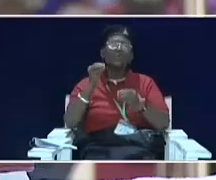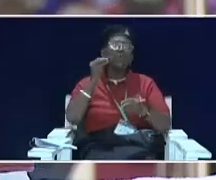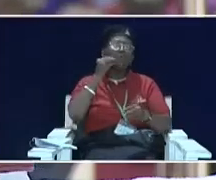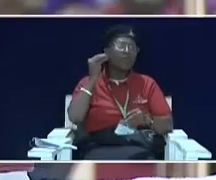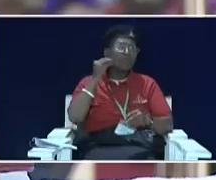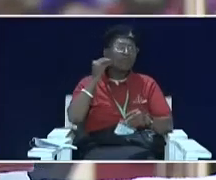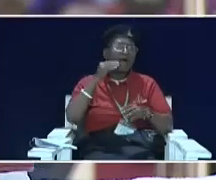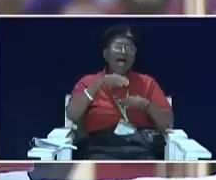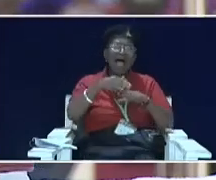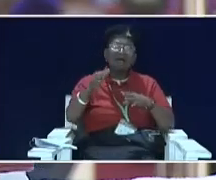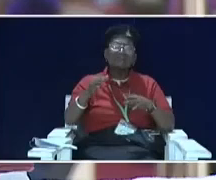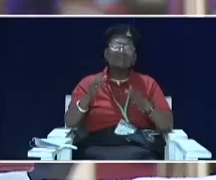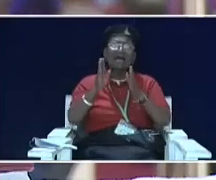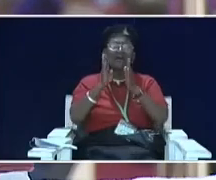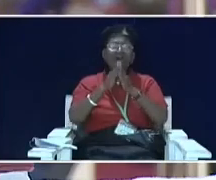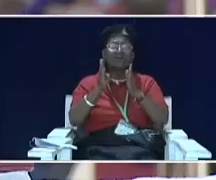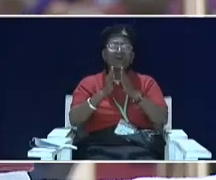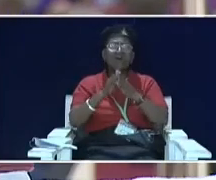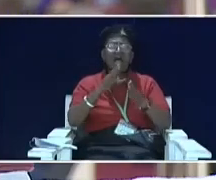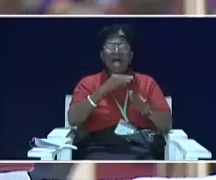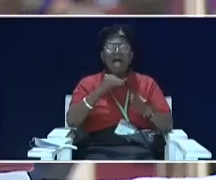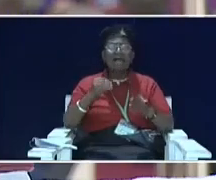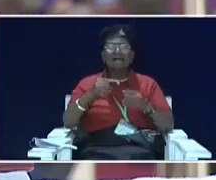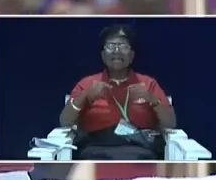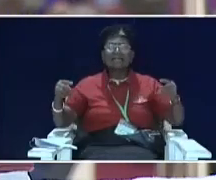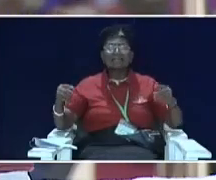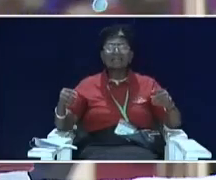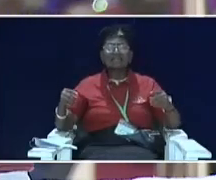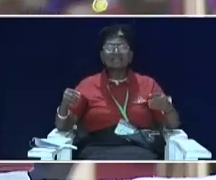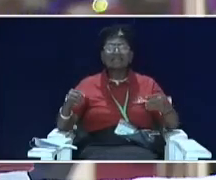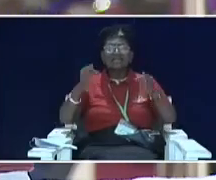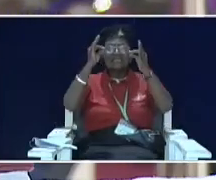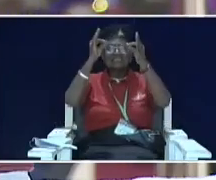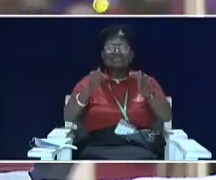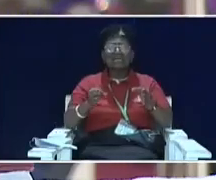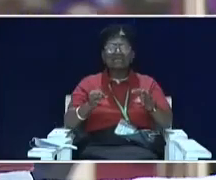and the enemy decided that he was going to finish both of them.